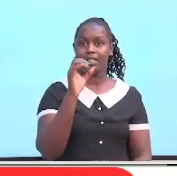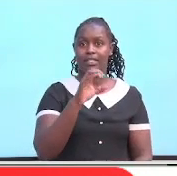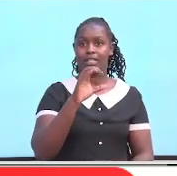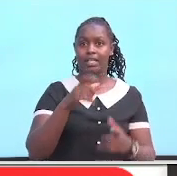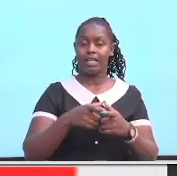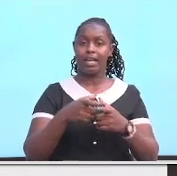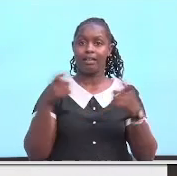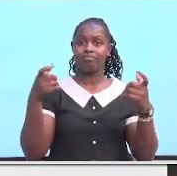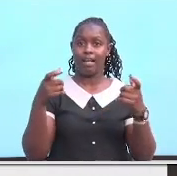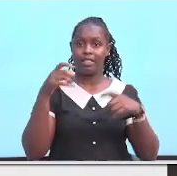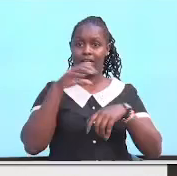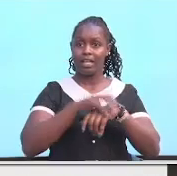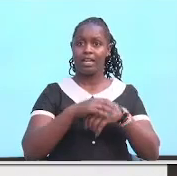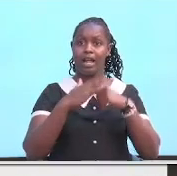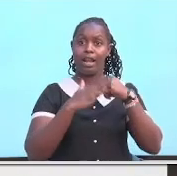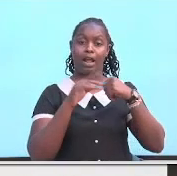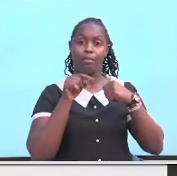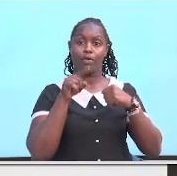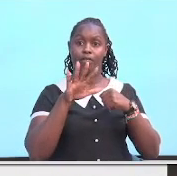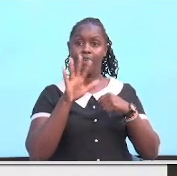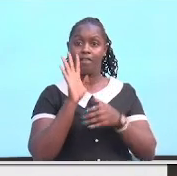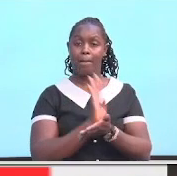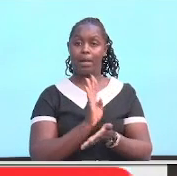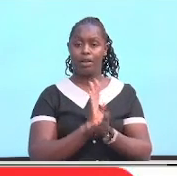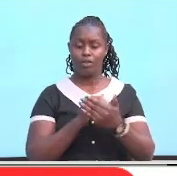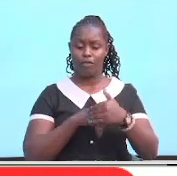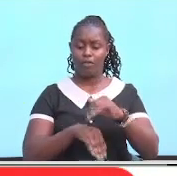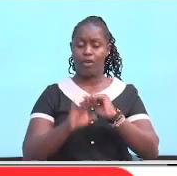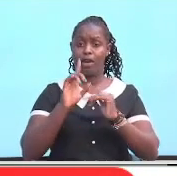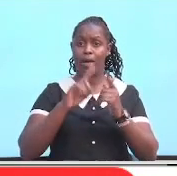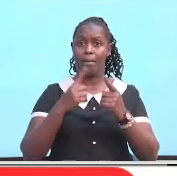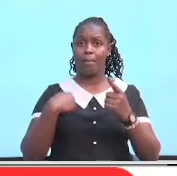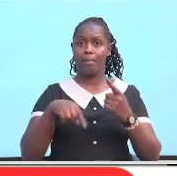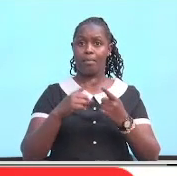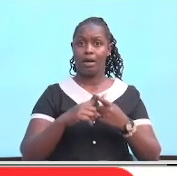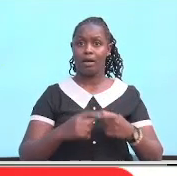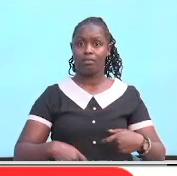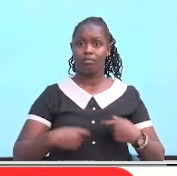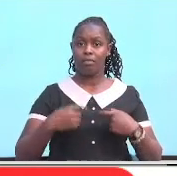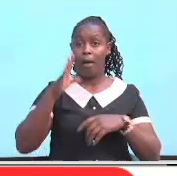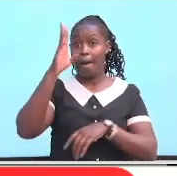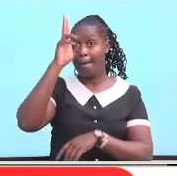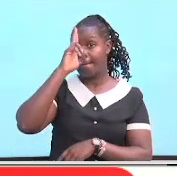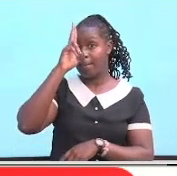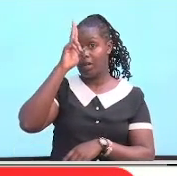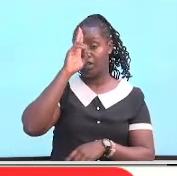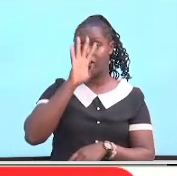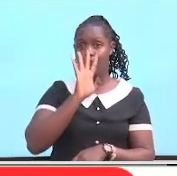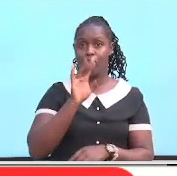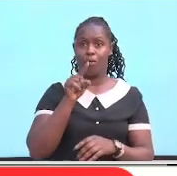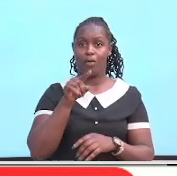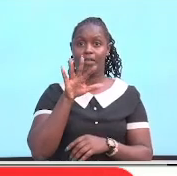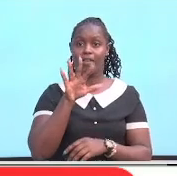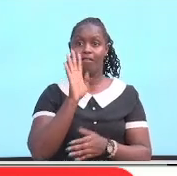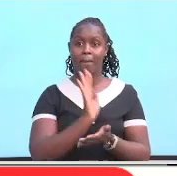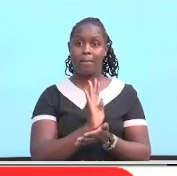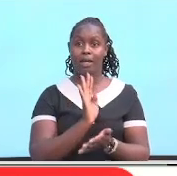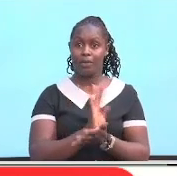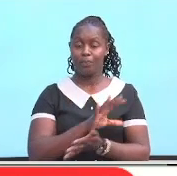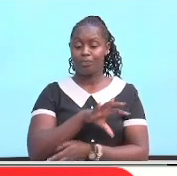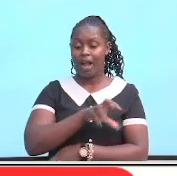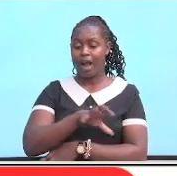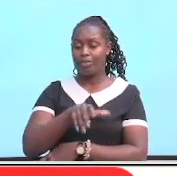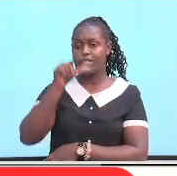at 9.5 billion Kenya shillings, followed by the uniformed and disciplined forces at 4.5 billion Kenya shillings.